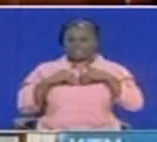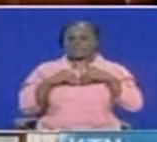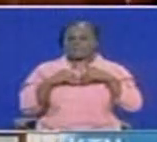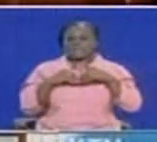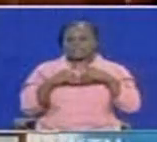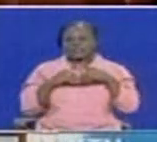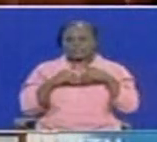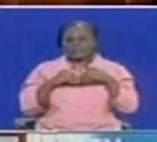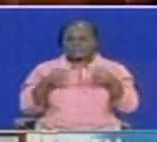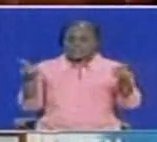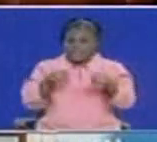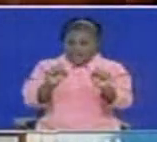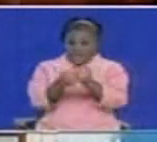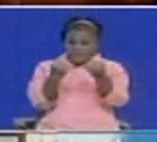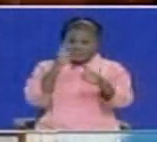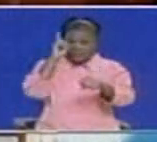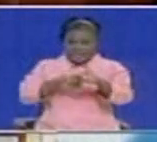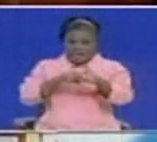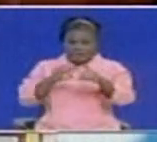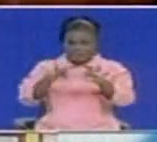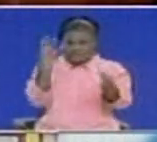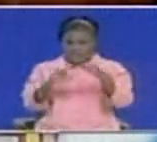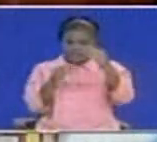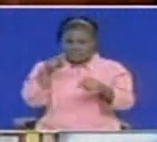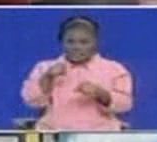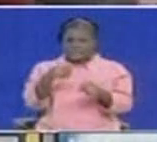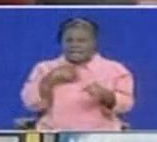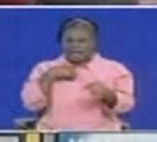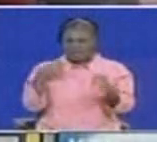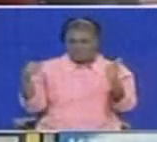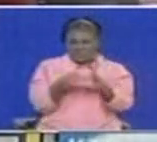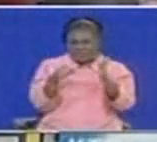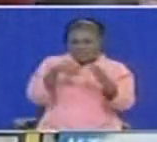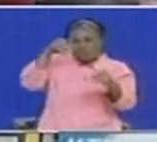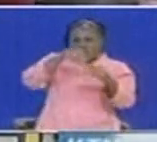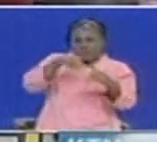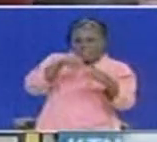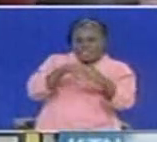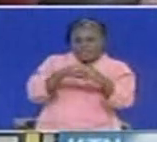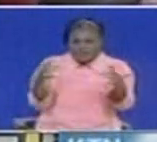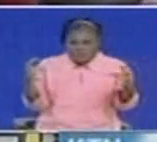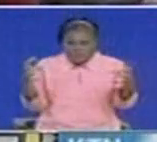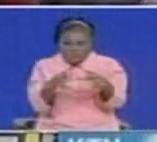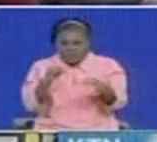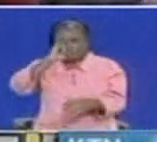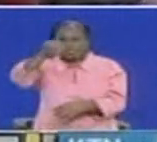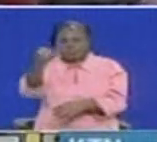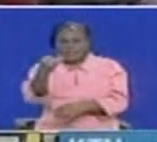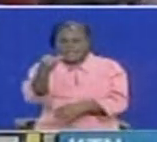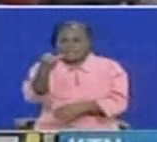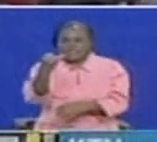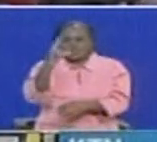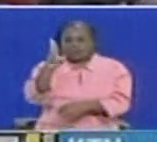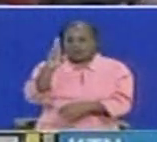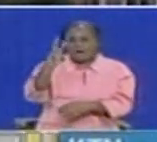Speaker. The move comes amid what analysts see as simmering tension between the constituent parties of the Jubilee Alliance, URP